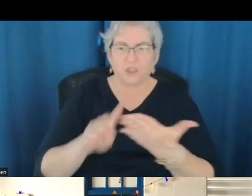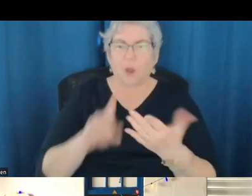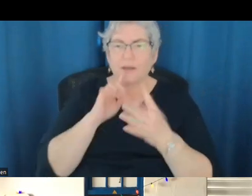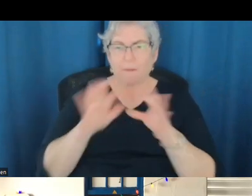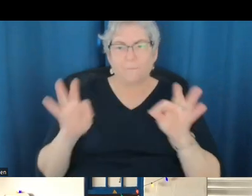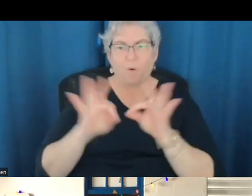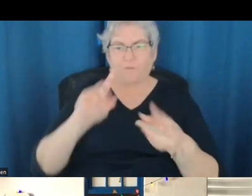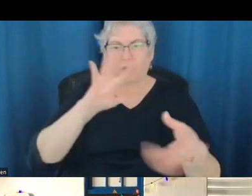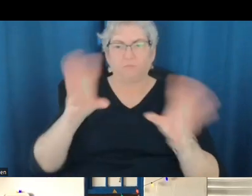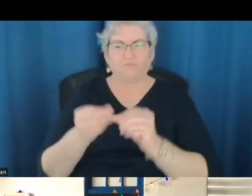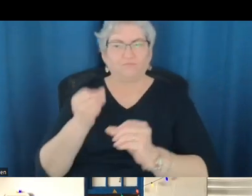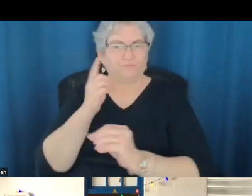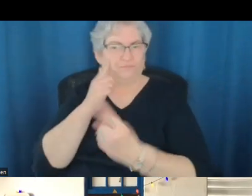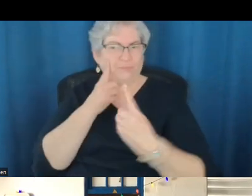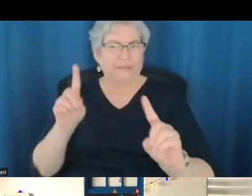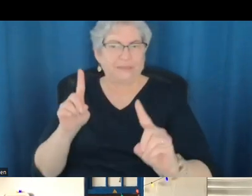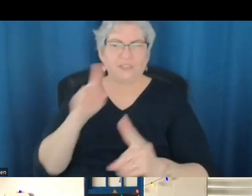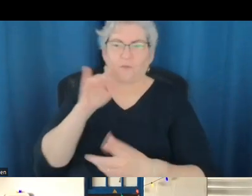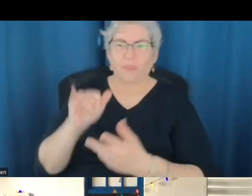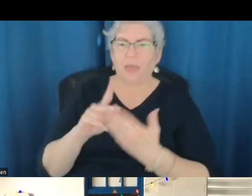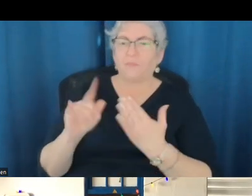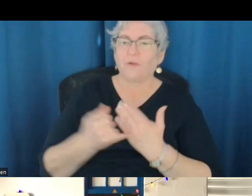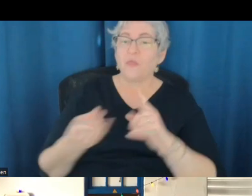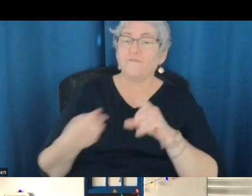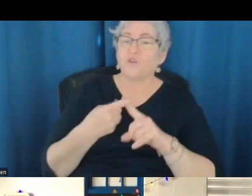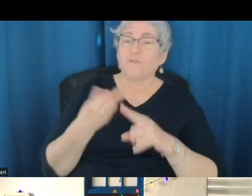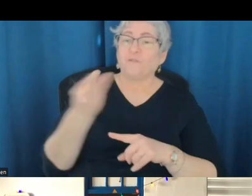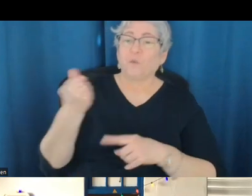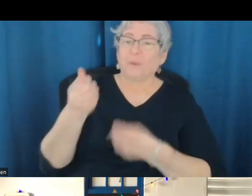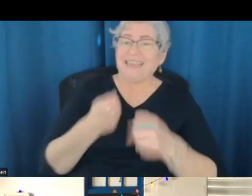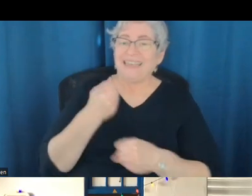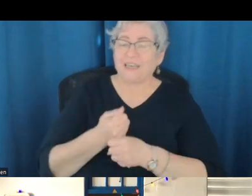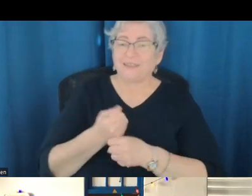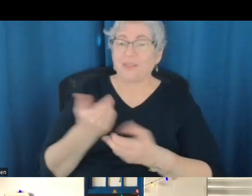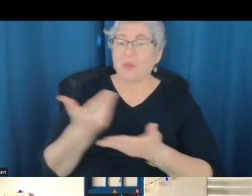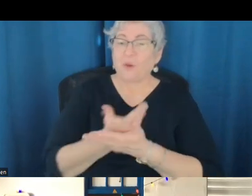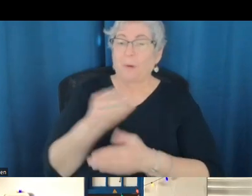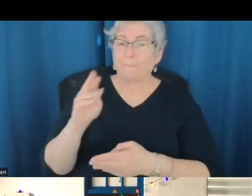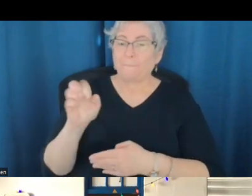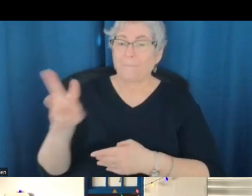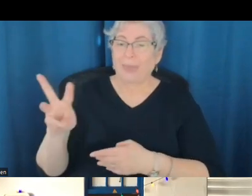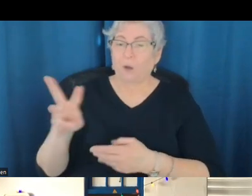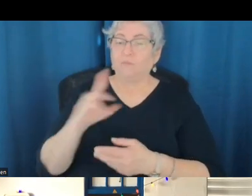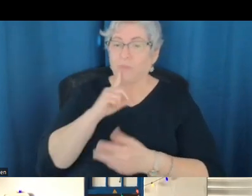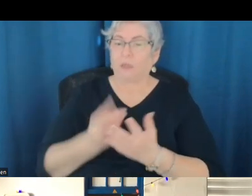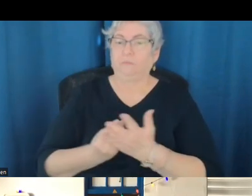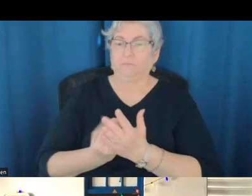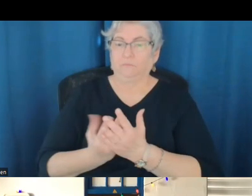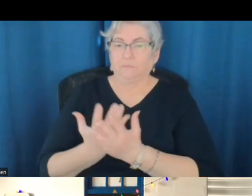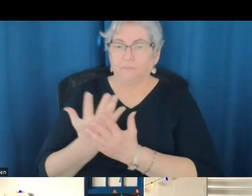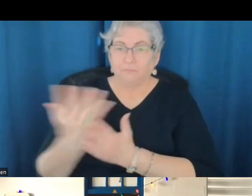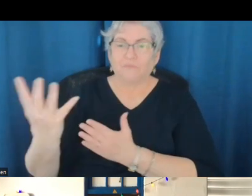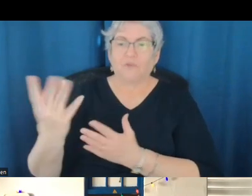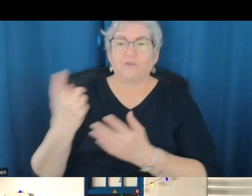the overall success of your project, especially the first couple of years while your new meadow becomes established.